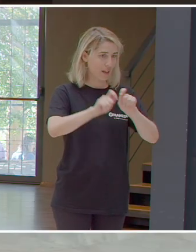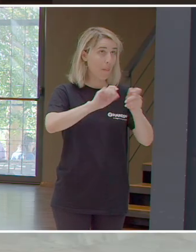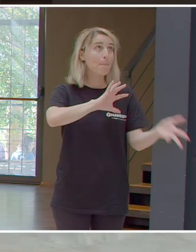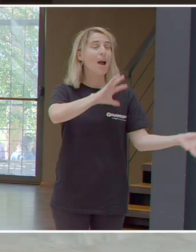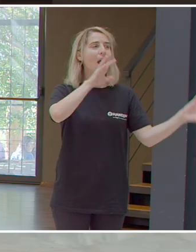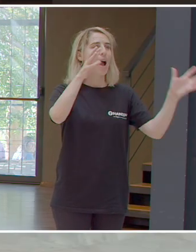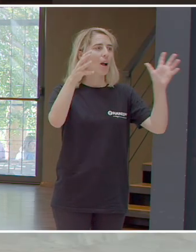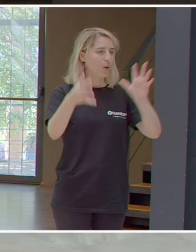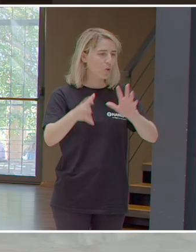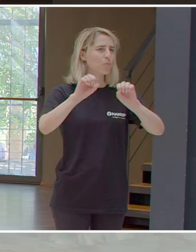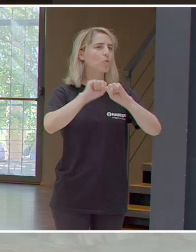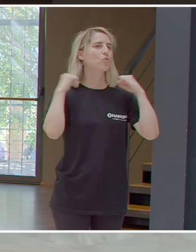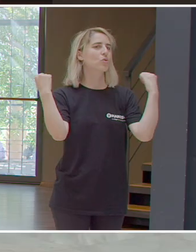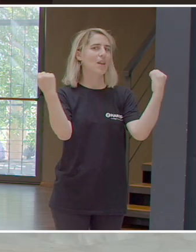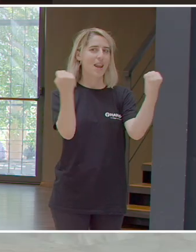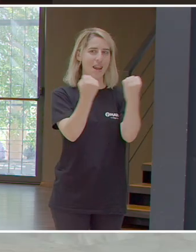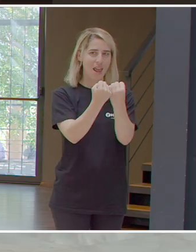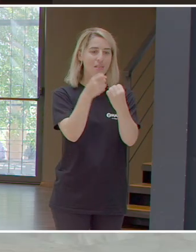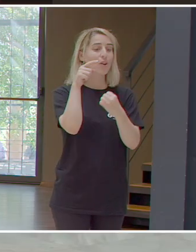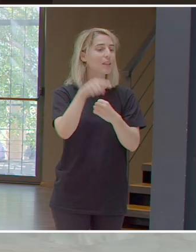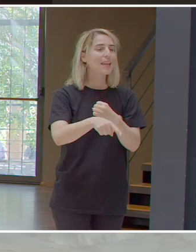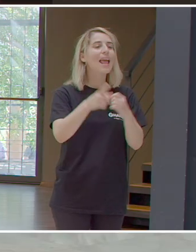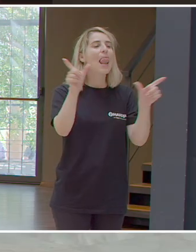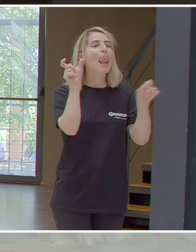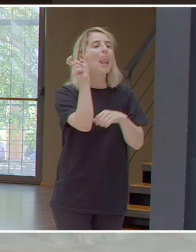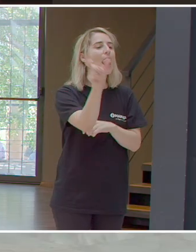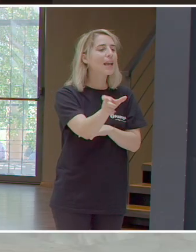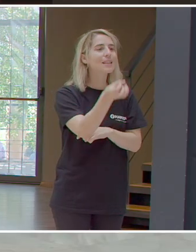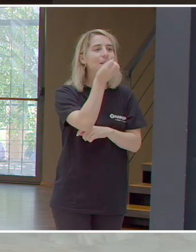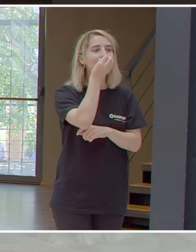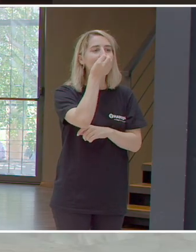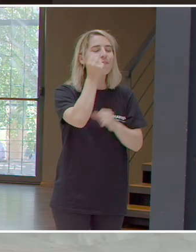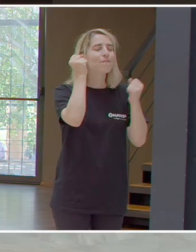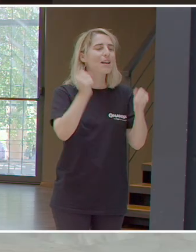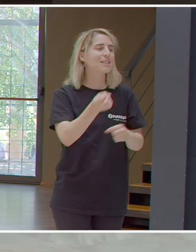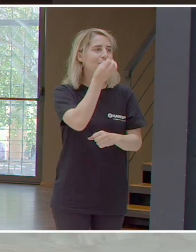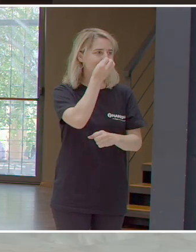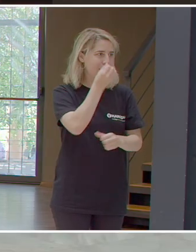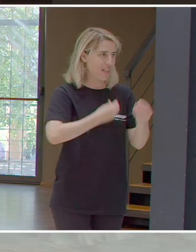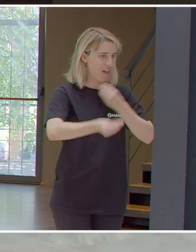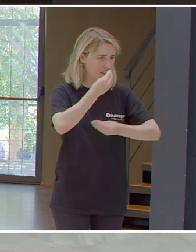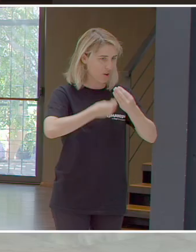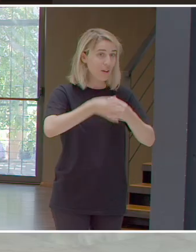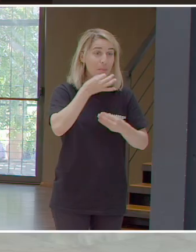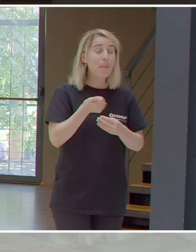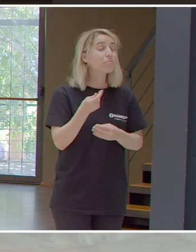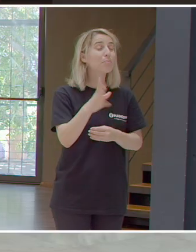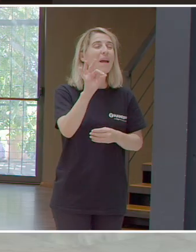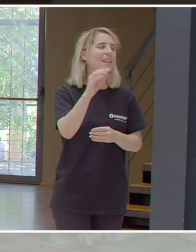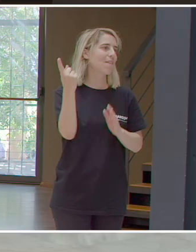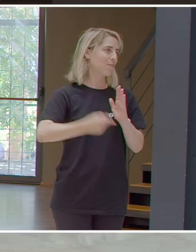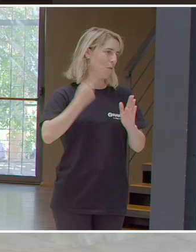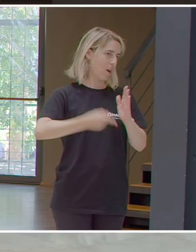worldwide congress where the word plant-based has been mentioned 55 times, and there's an estimate that